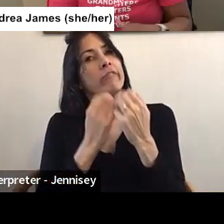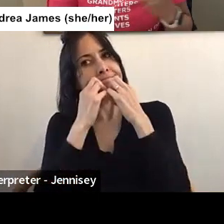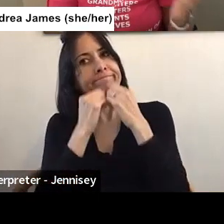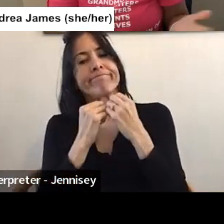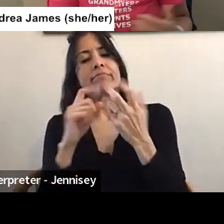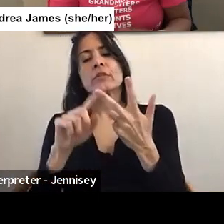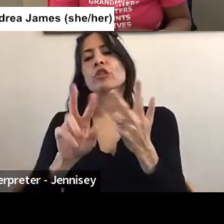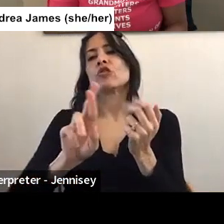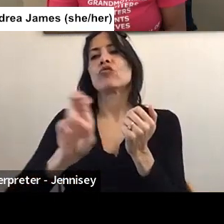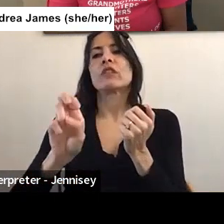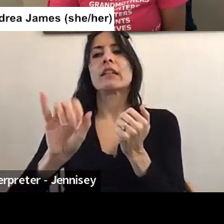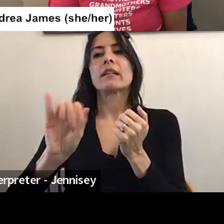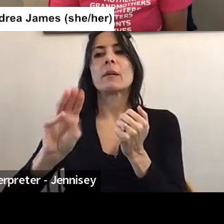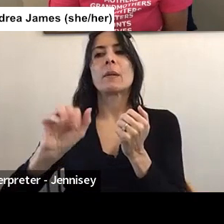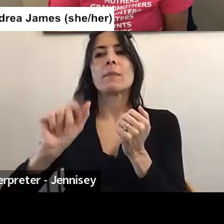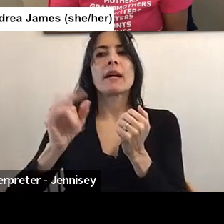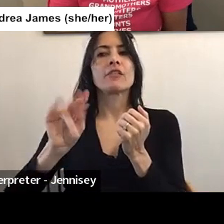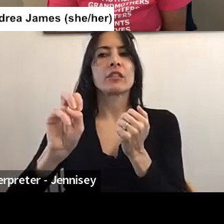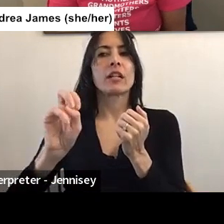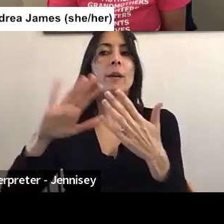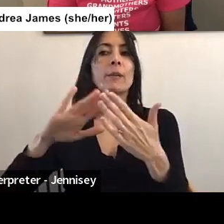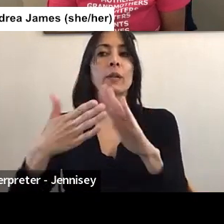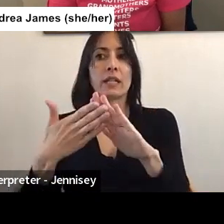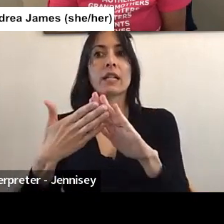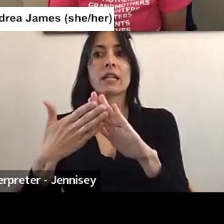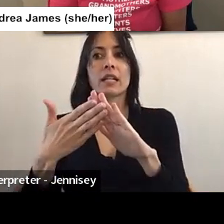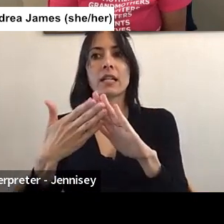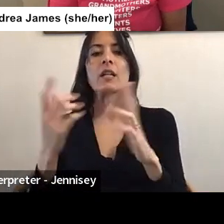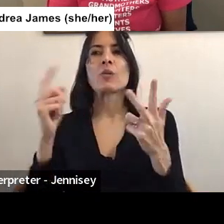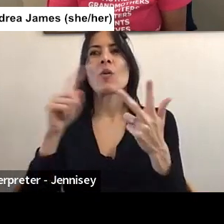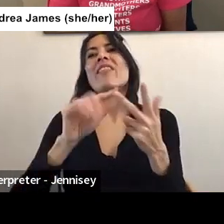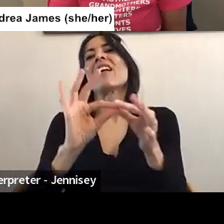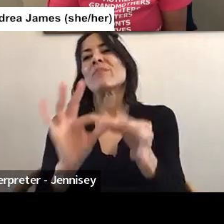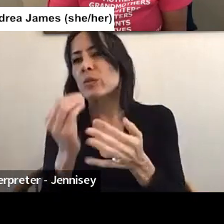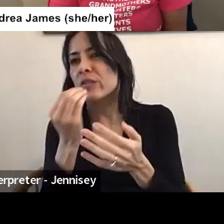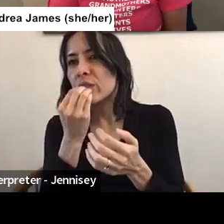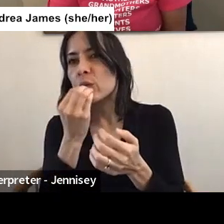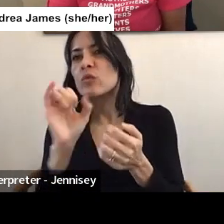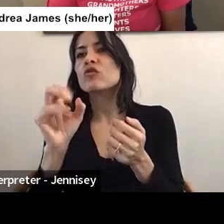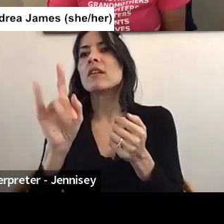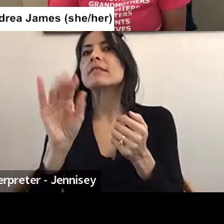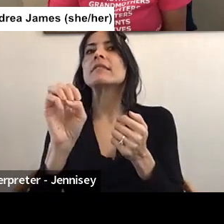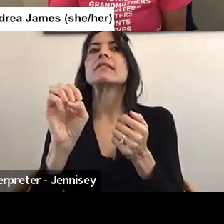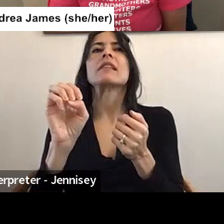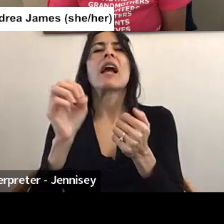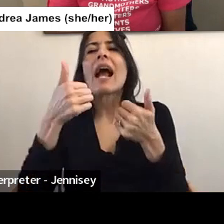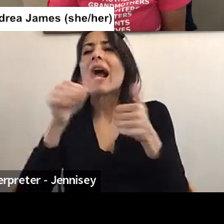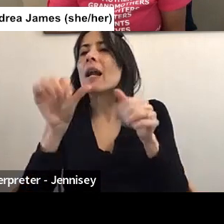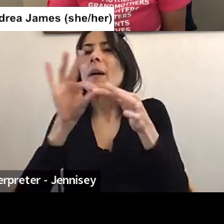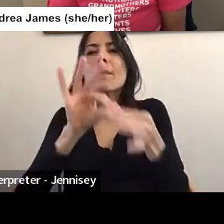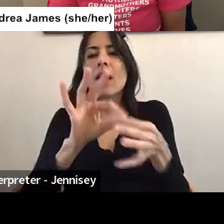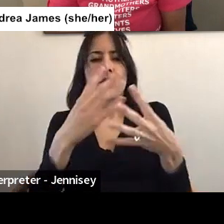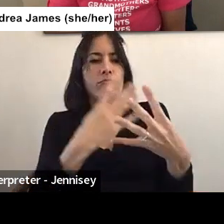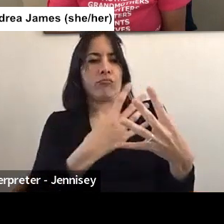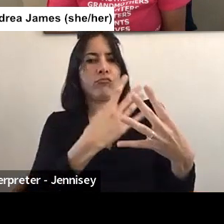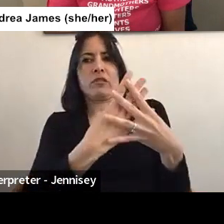communities. And all of that participatory research came out of that, for food justice, for anything but prisons. And how do we begin to